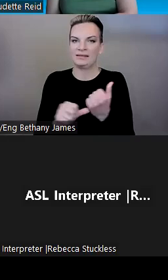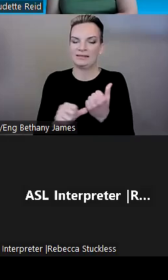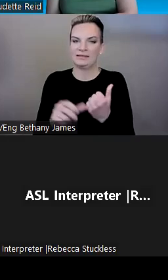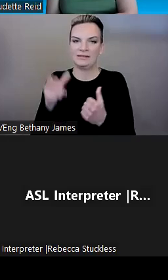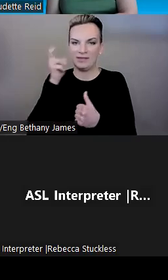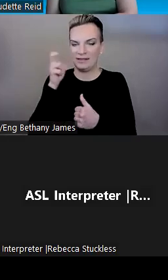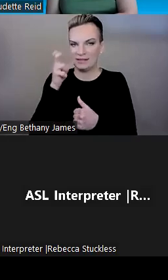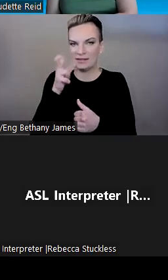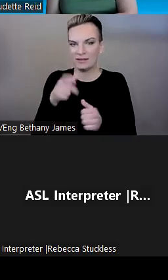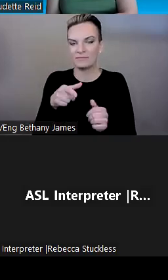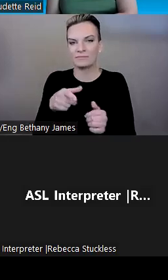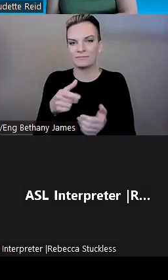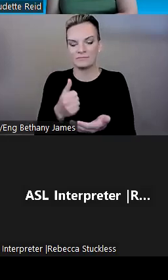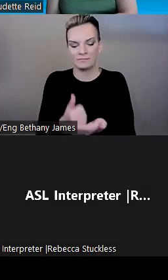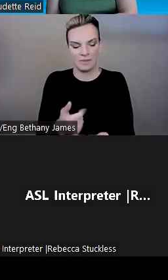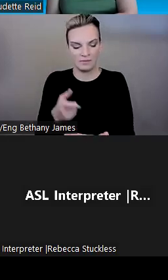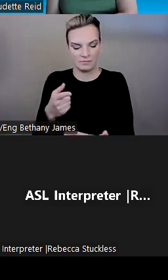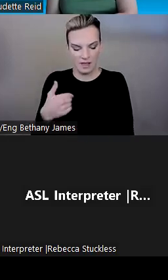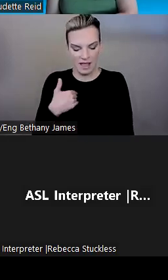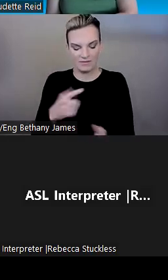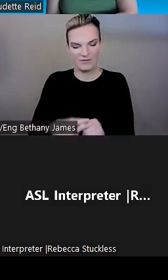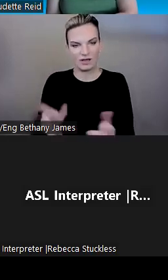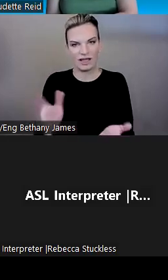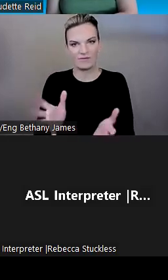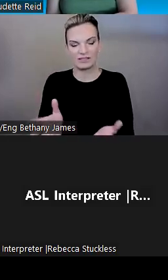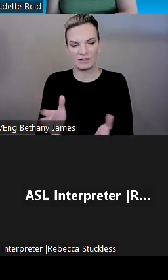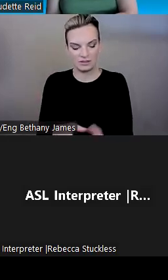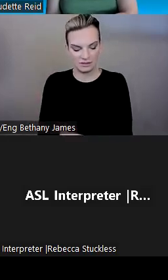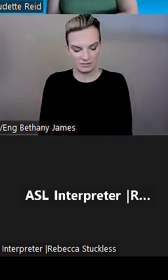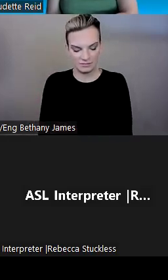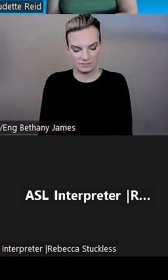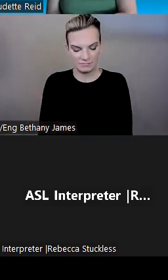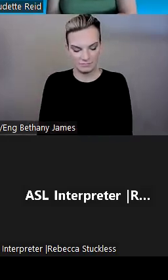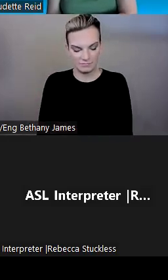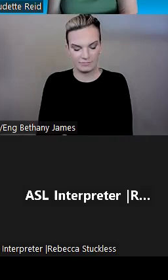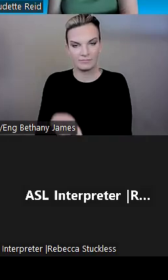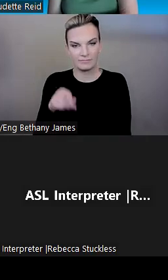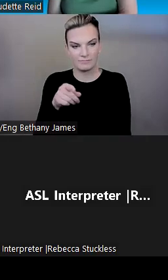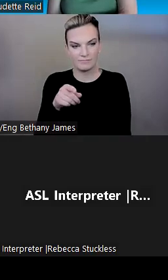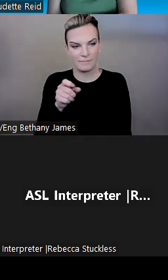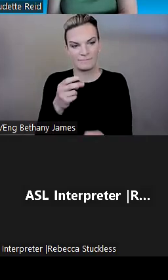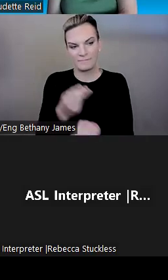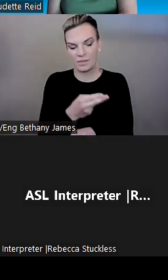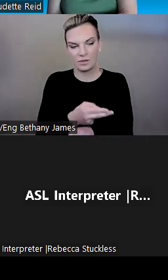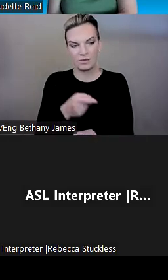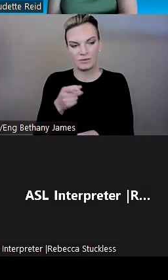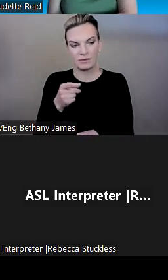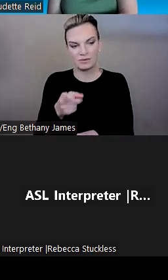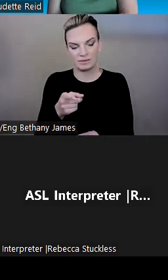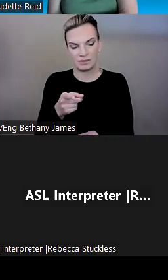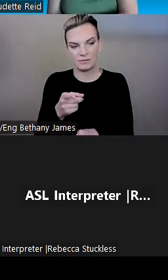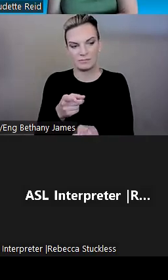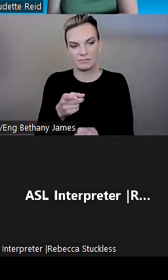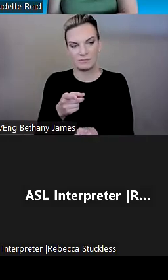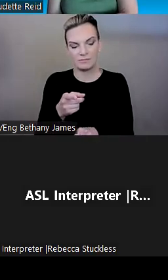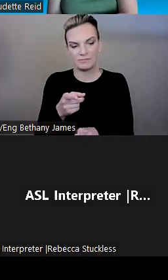helps you have conversations in loud places. And you have to use either a made for